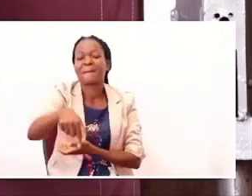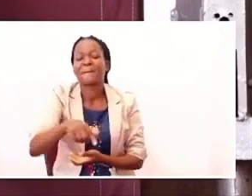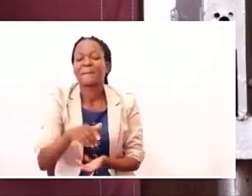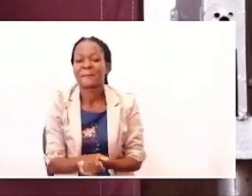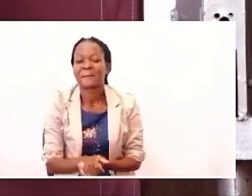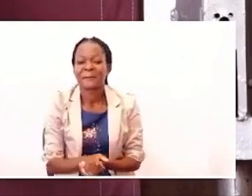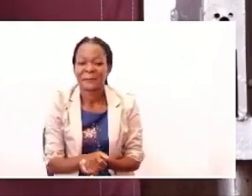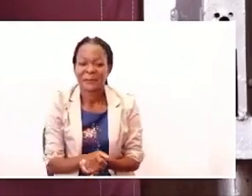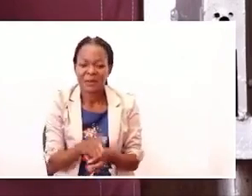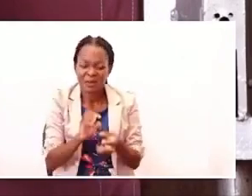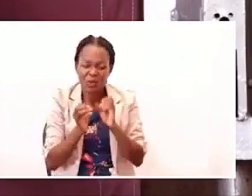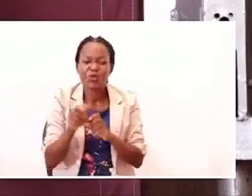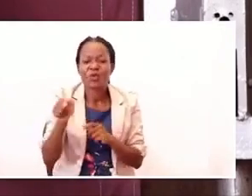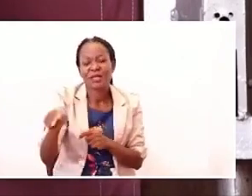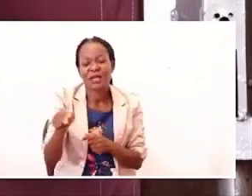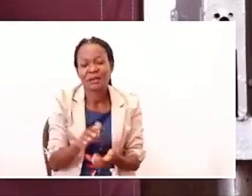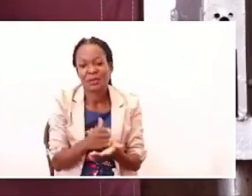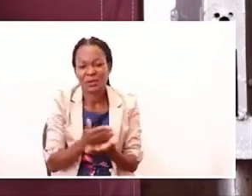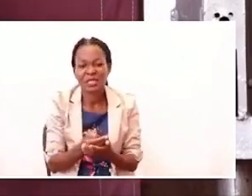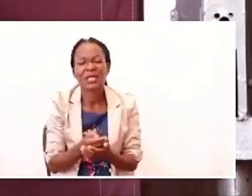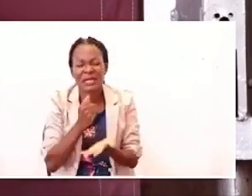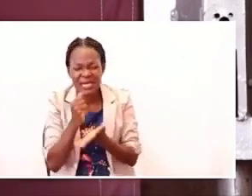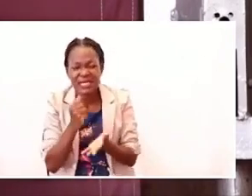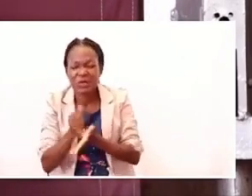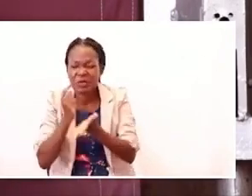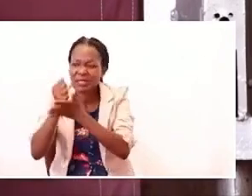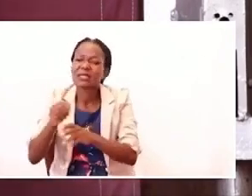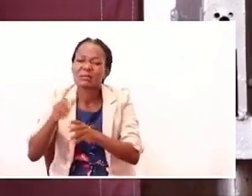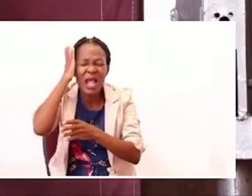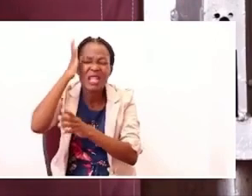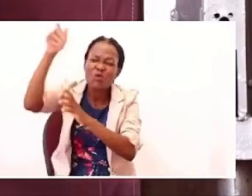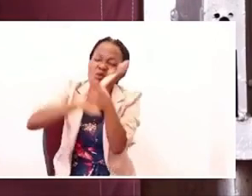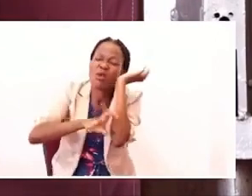They do that, they save those interests by ensuring that